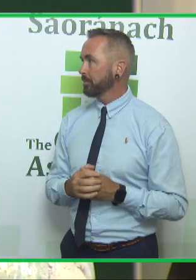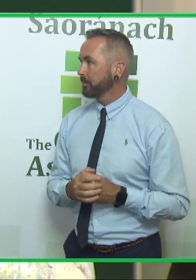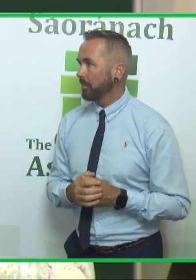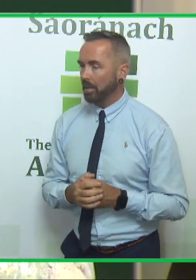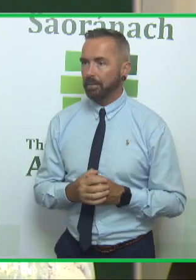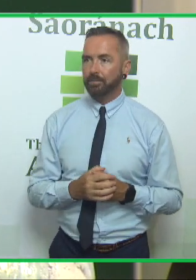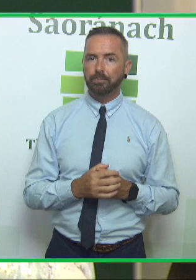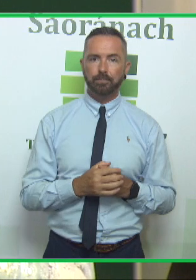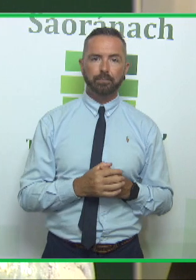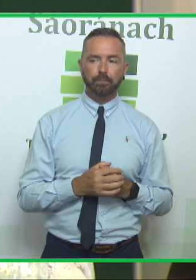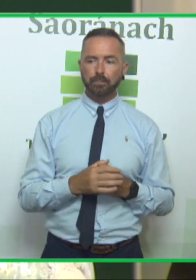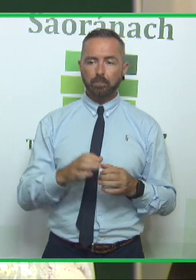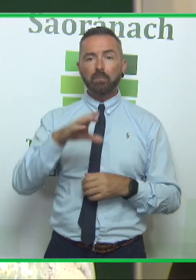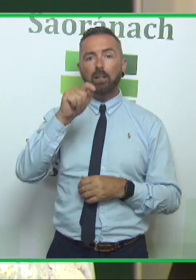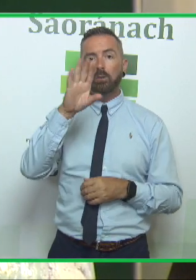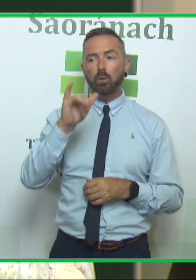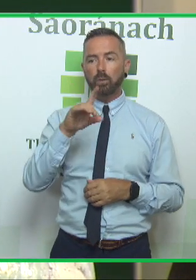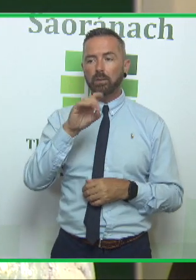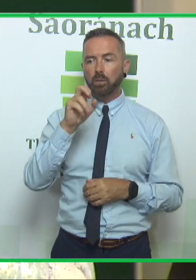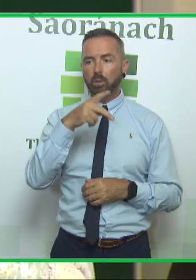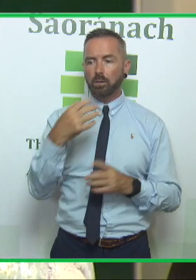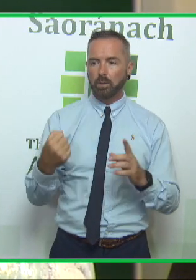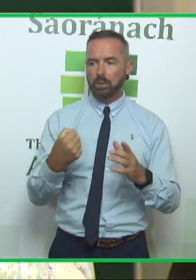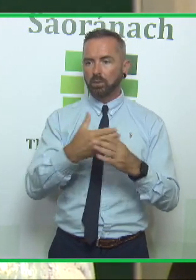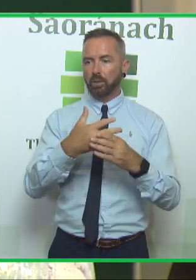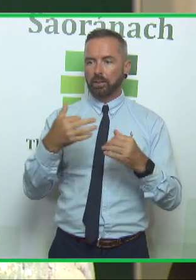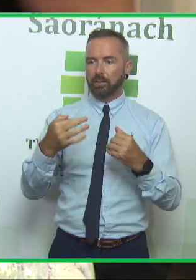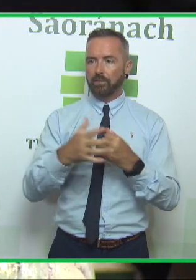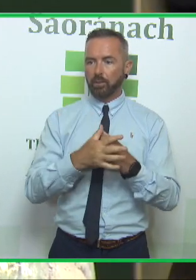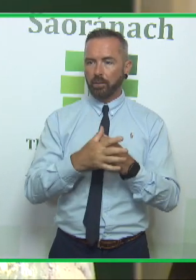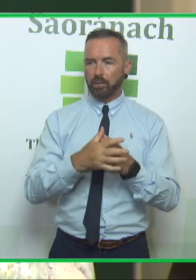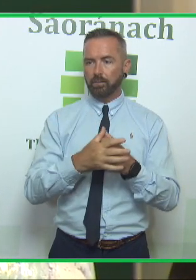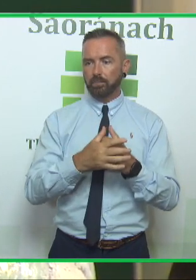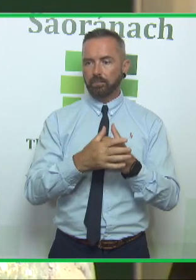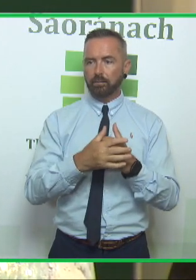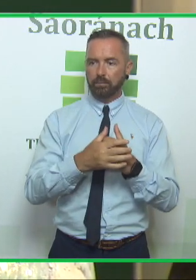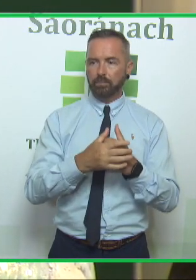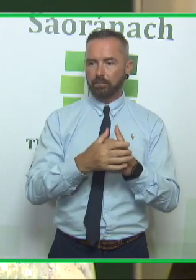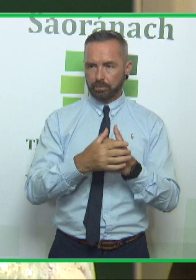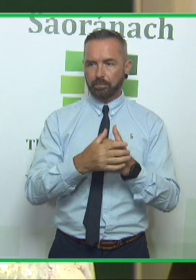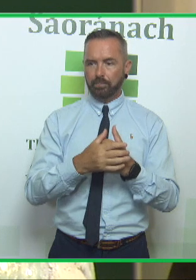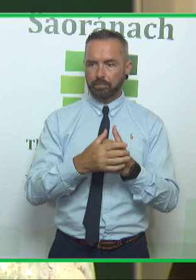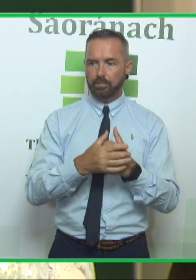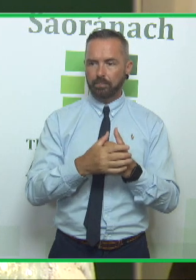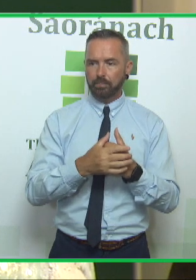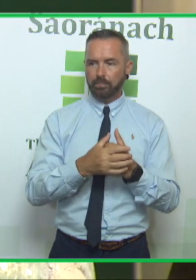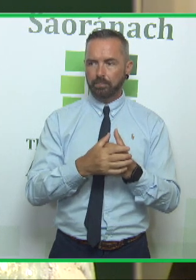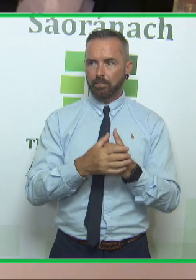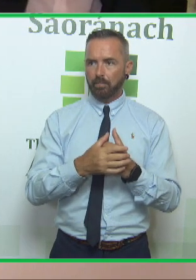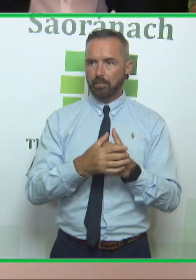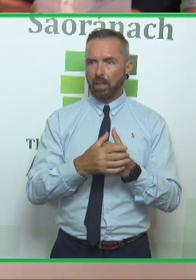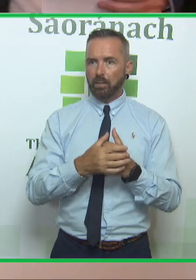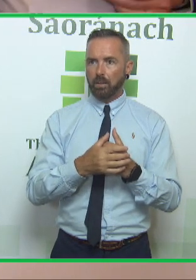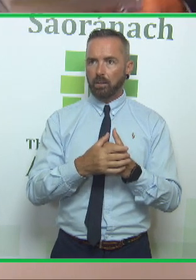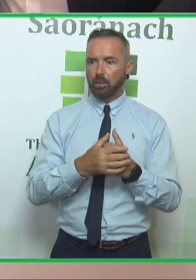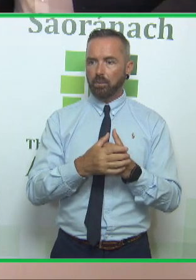CEO of Liffey, which is a well-known initiative to support people with particular complex needs in services. So Tony,